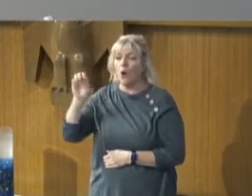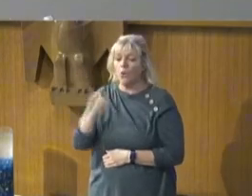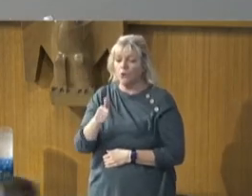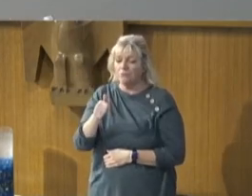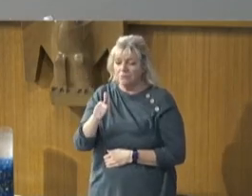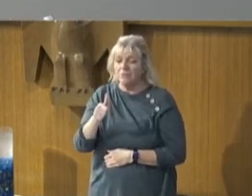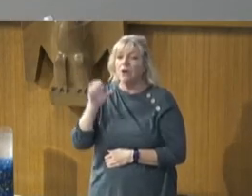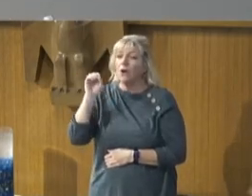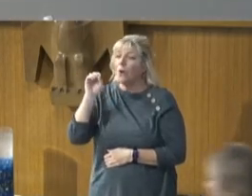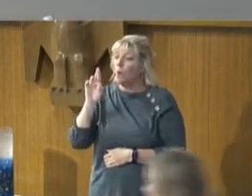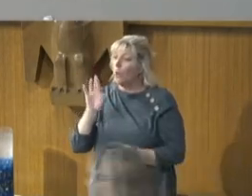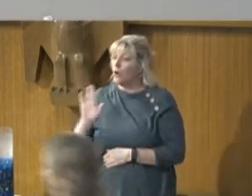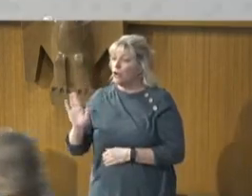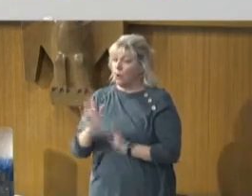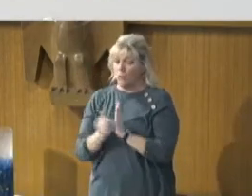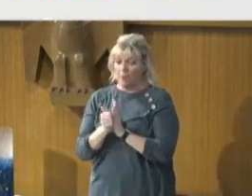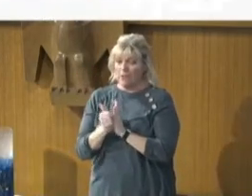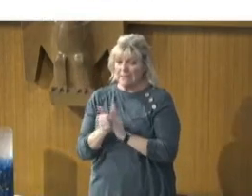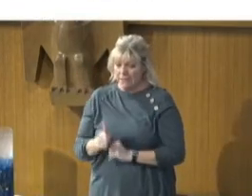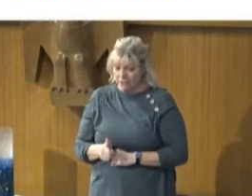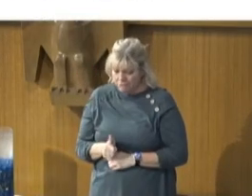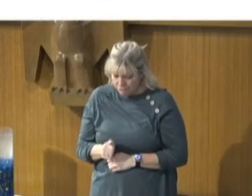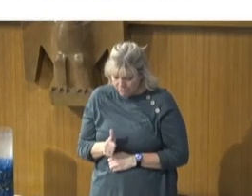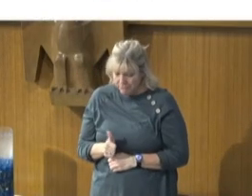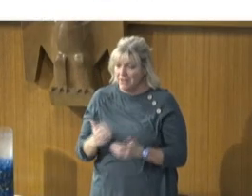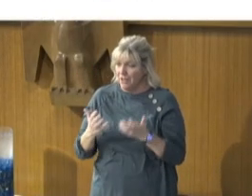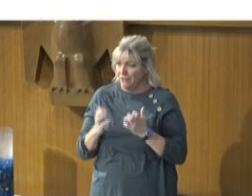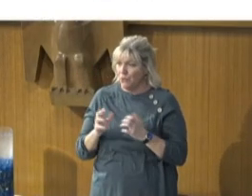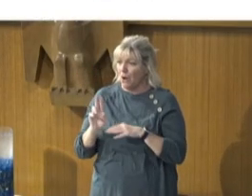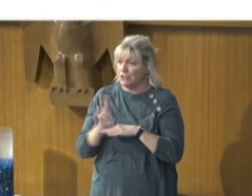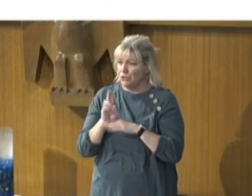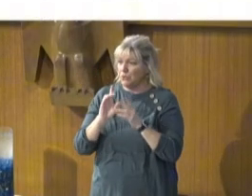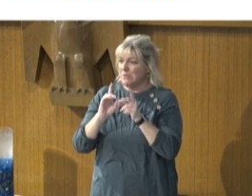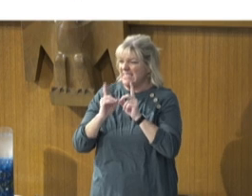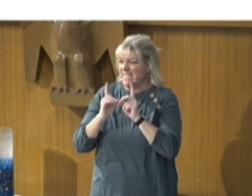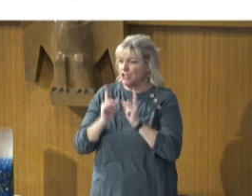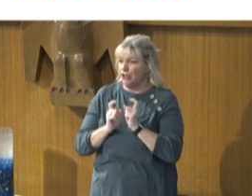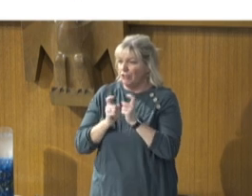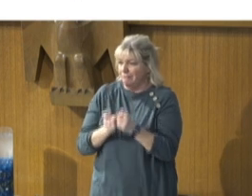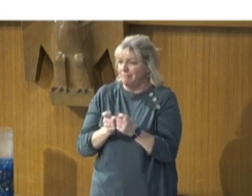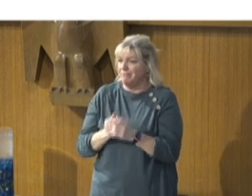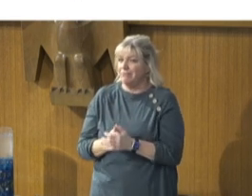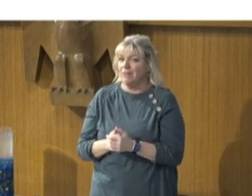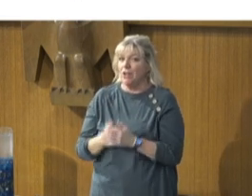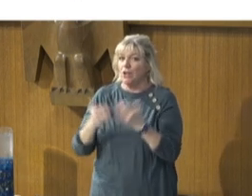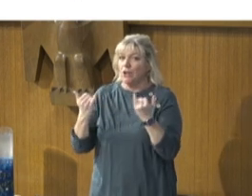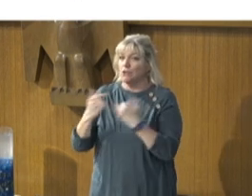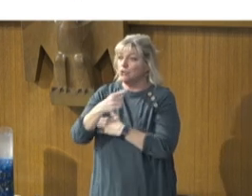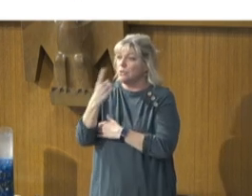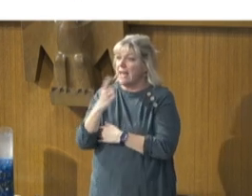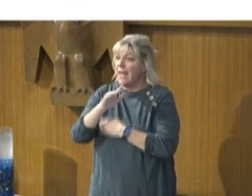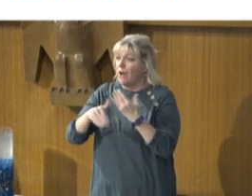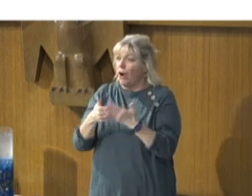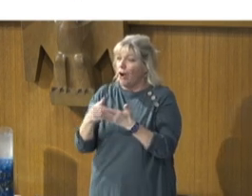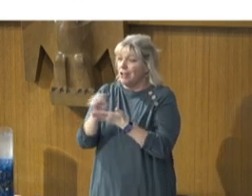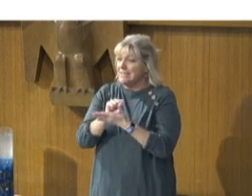also a QR code in your bulletin if you would like to donate digitally. And today, since it's All Saints Sunday and we're remembering those who have gone